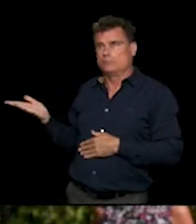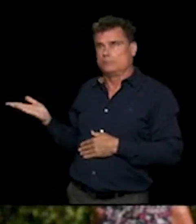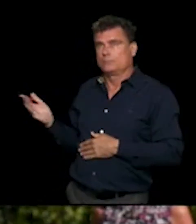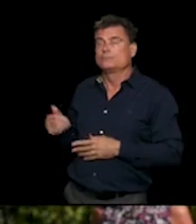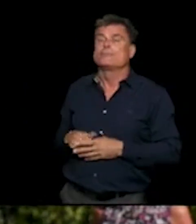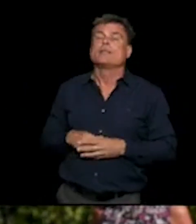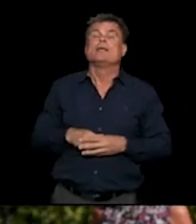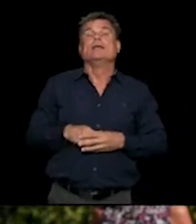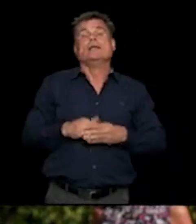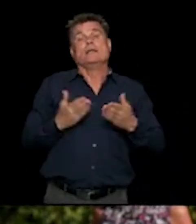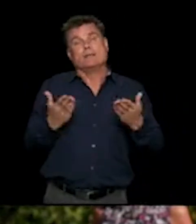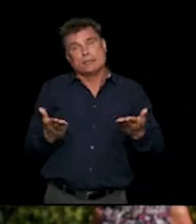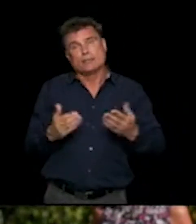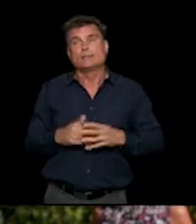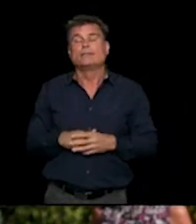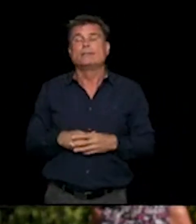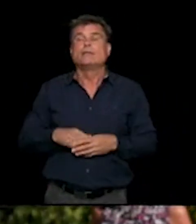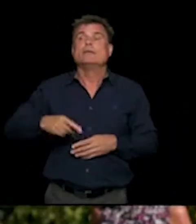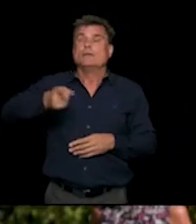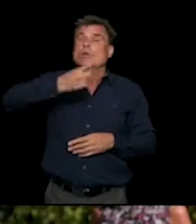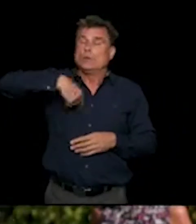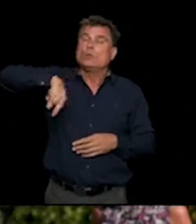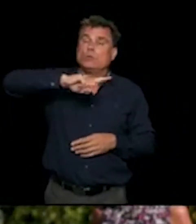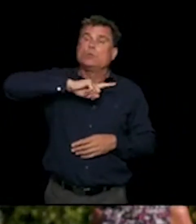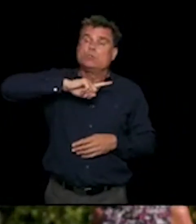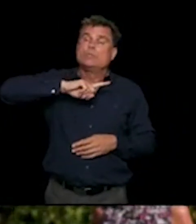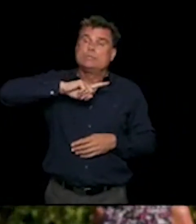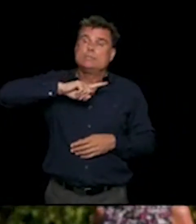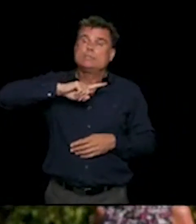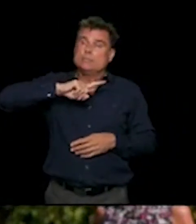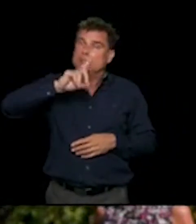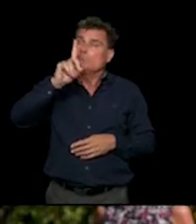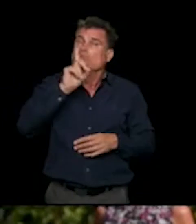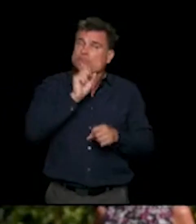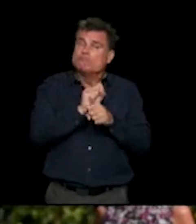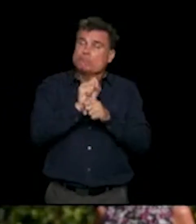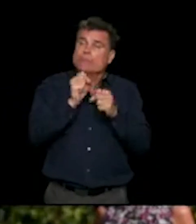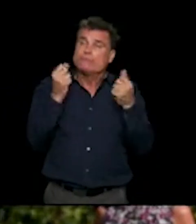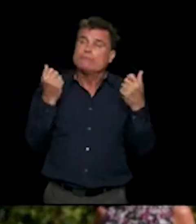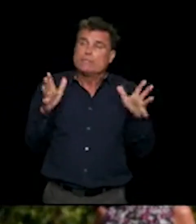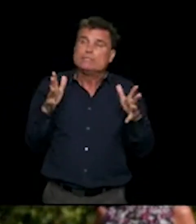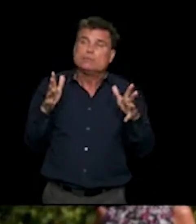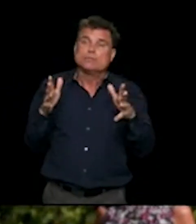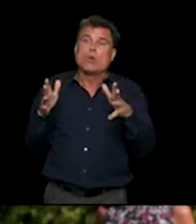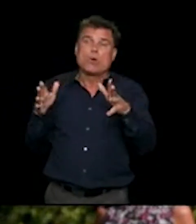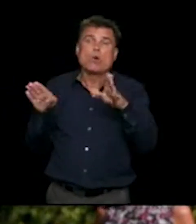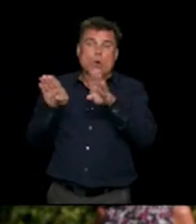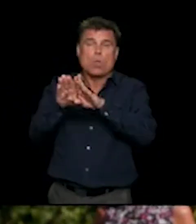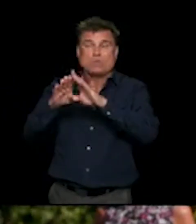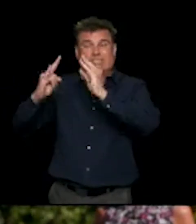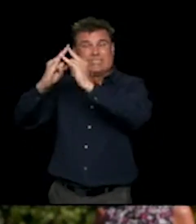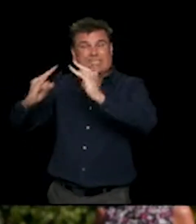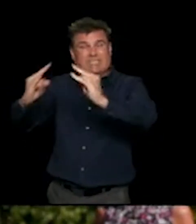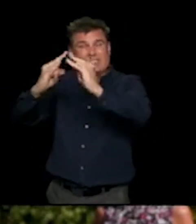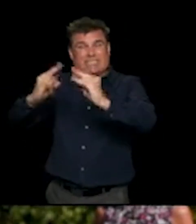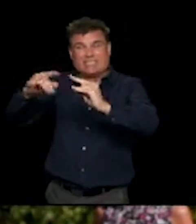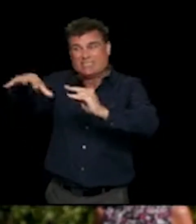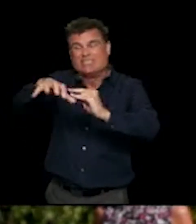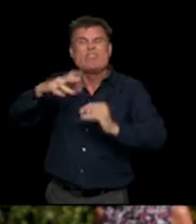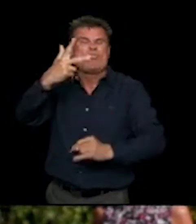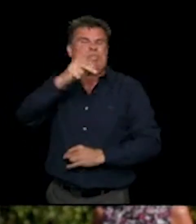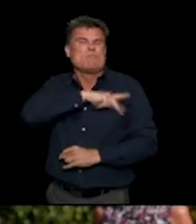the vacating of Oppenheimer and Topaz and Pandora in Victoria. But again, the